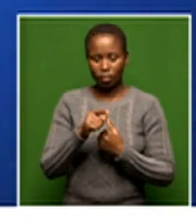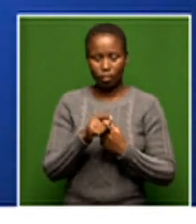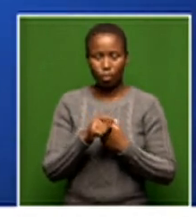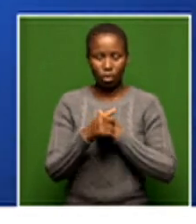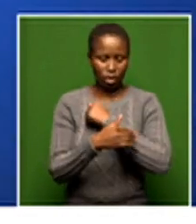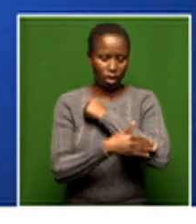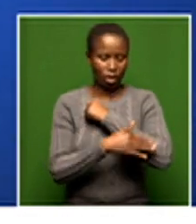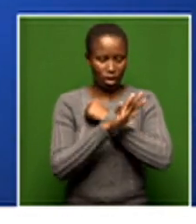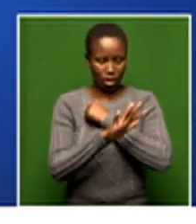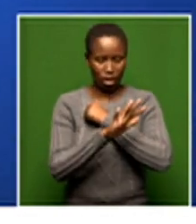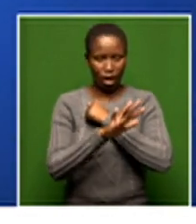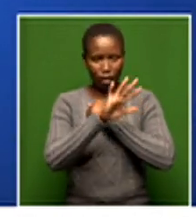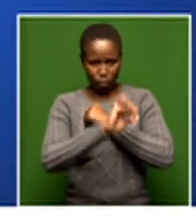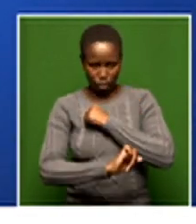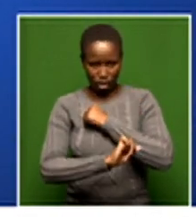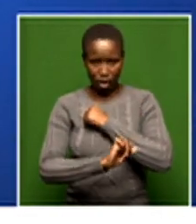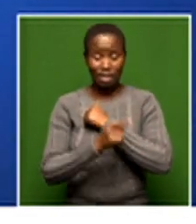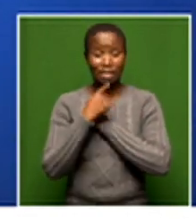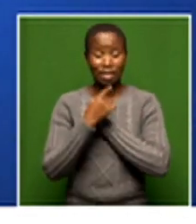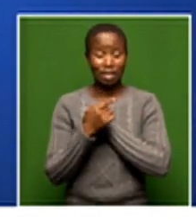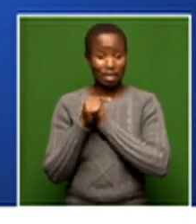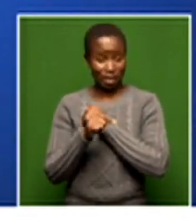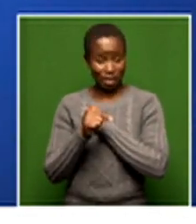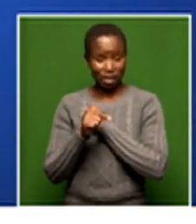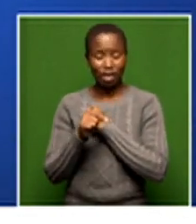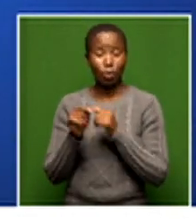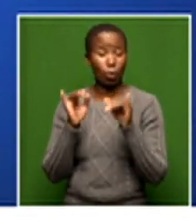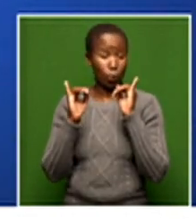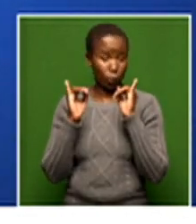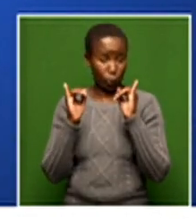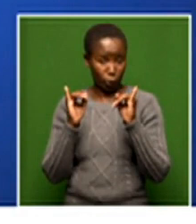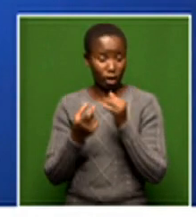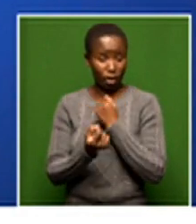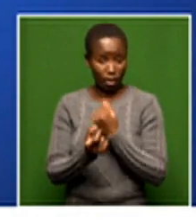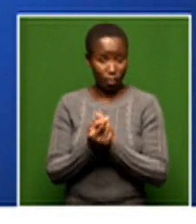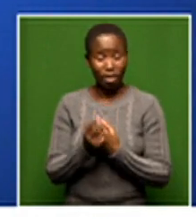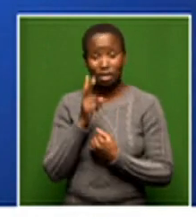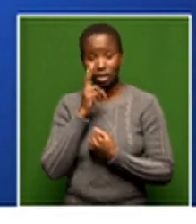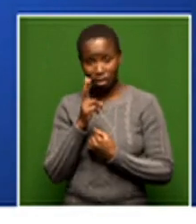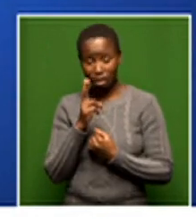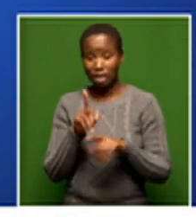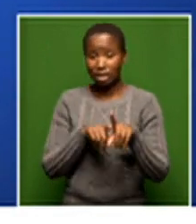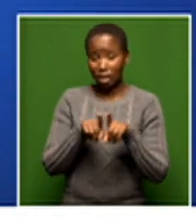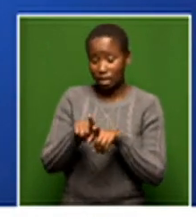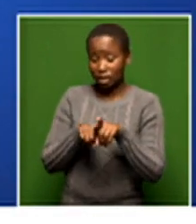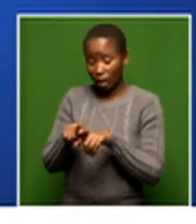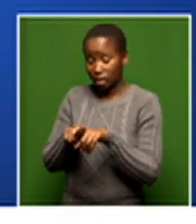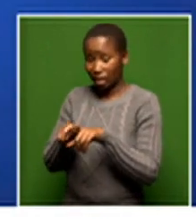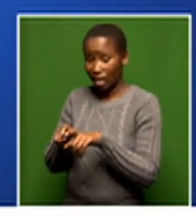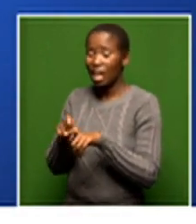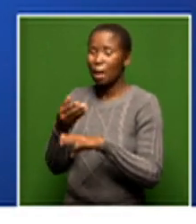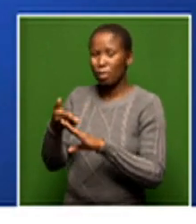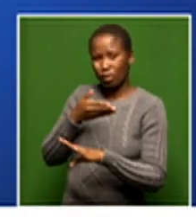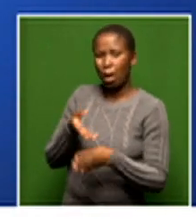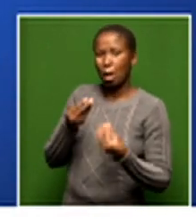continent, though, that remember at the commencement of the outbreak of the pandemic, there was very limited testing capacity, PCR capacity